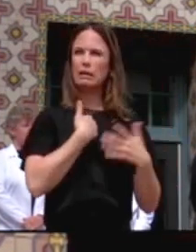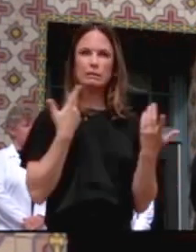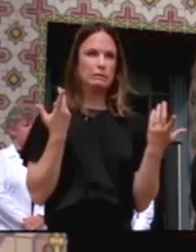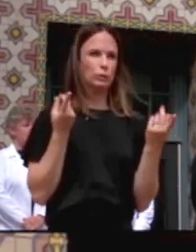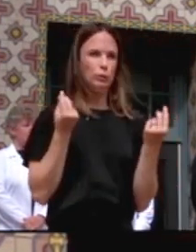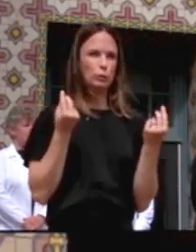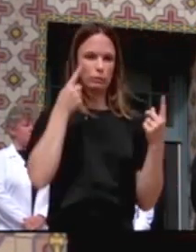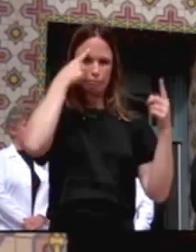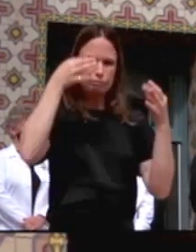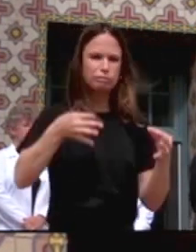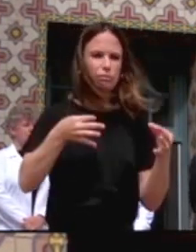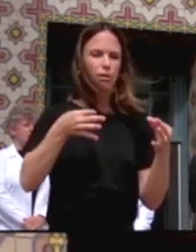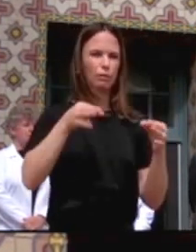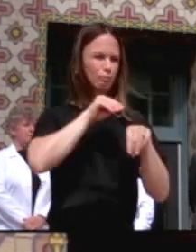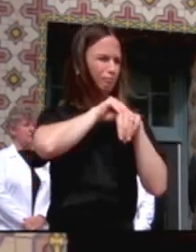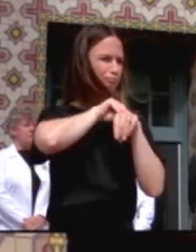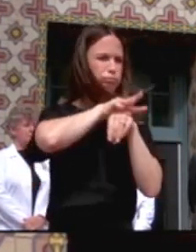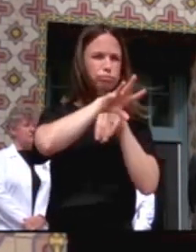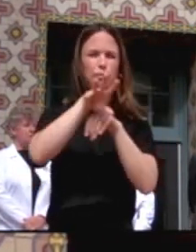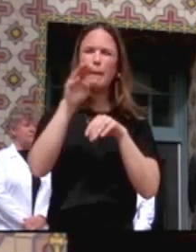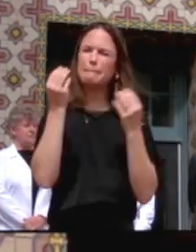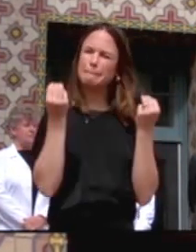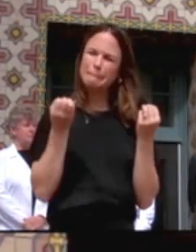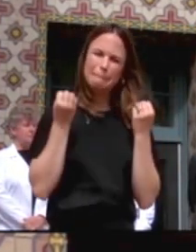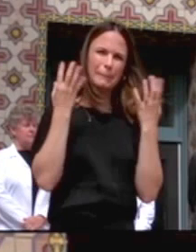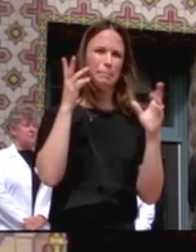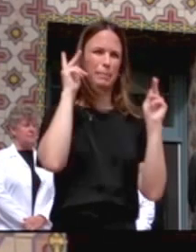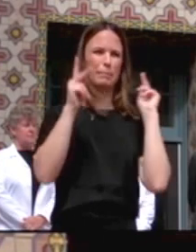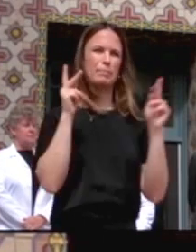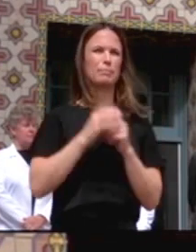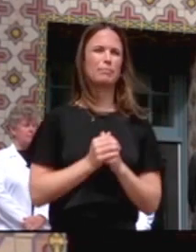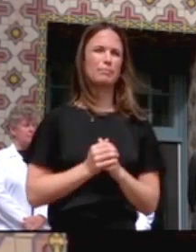decisions that affected millions.